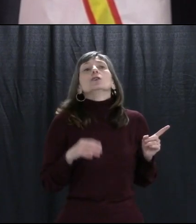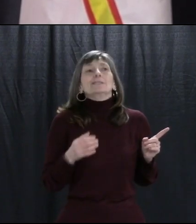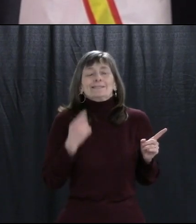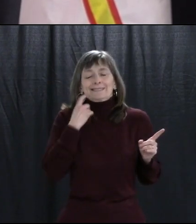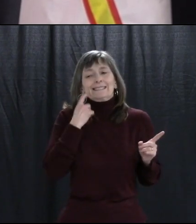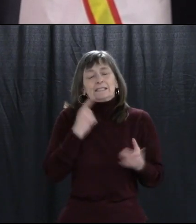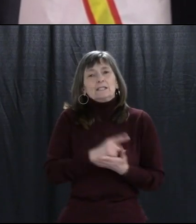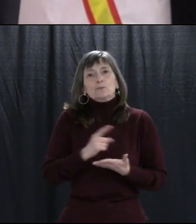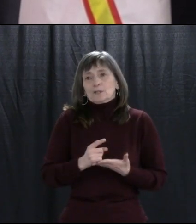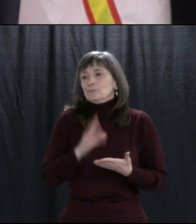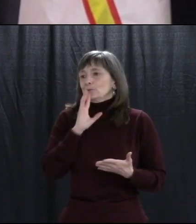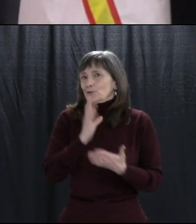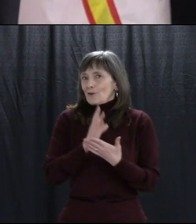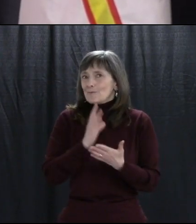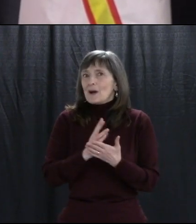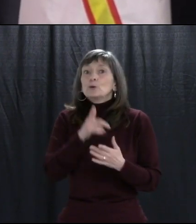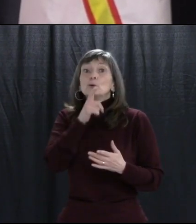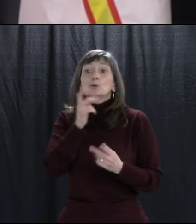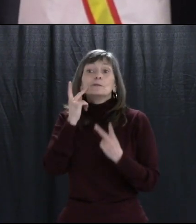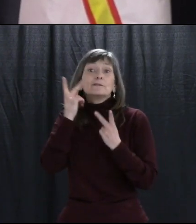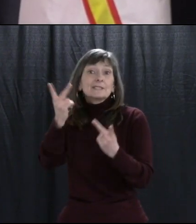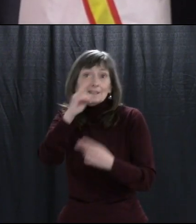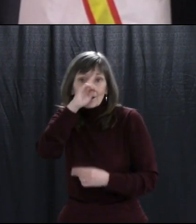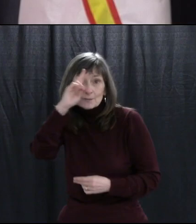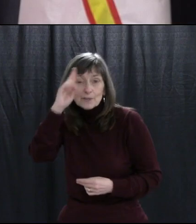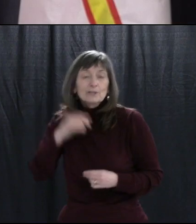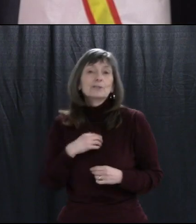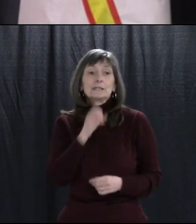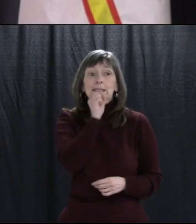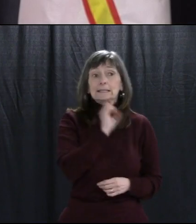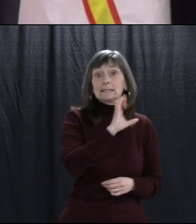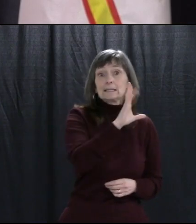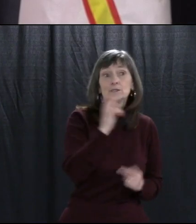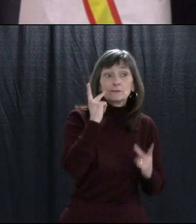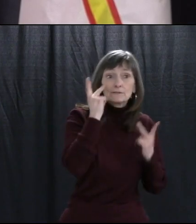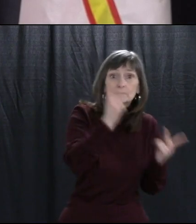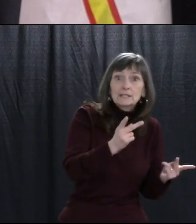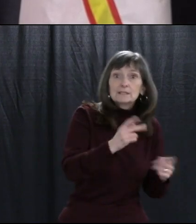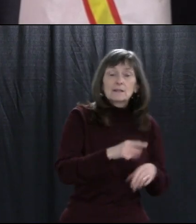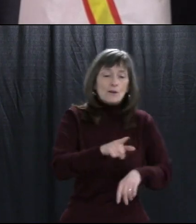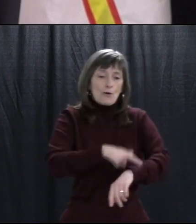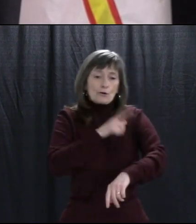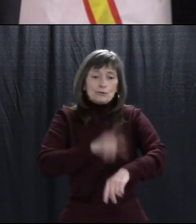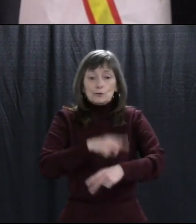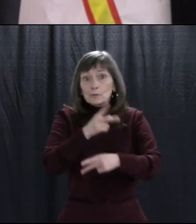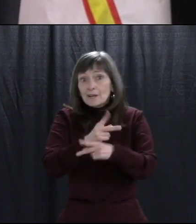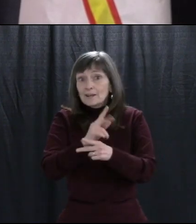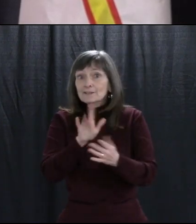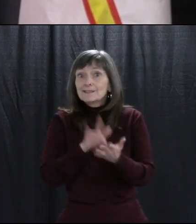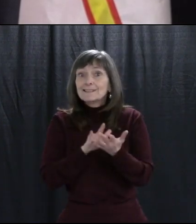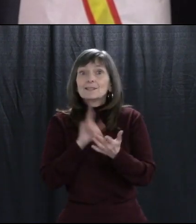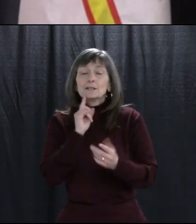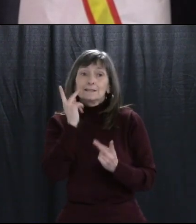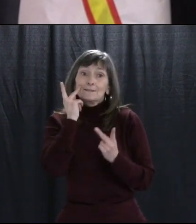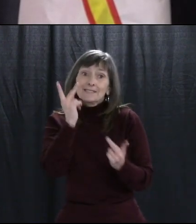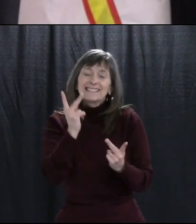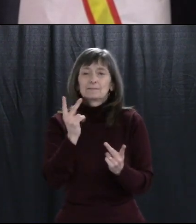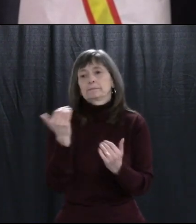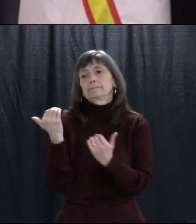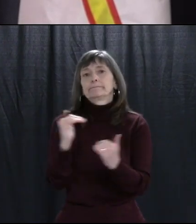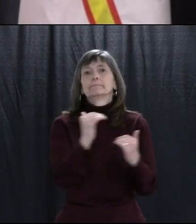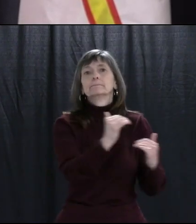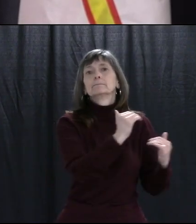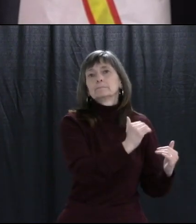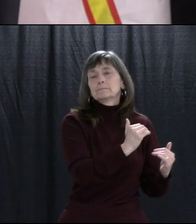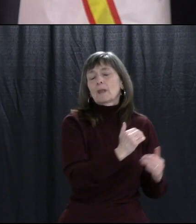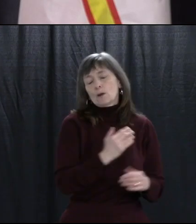week about visitation, within our acute care centers, within our long-term care centers. We realize that when it comes just not to